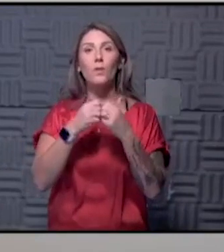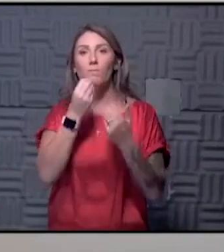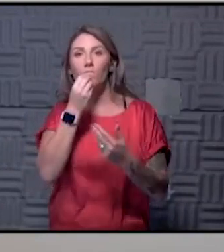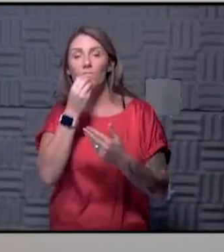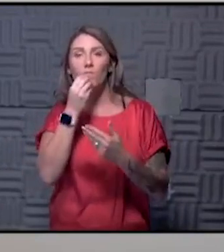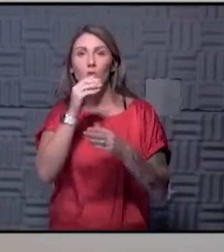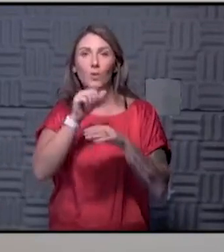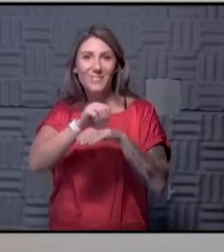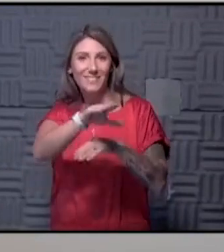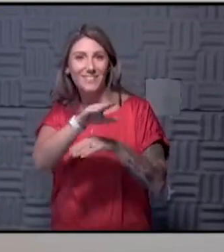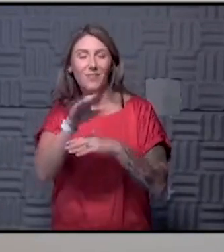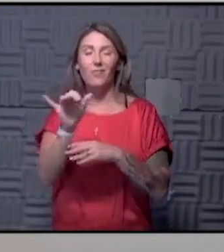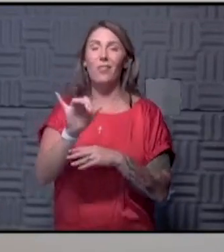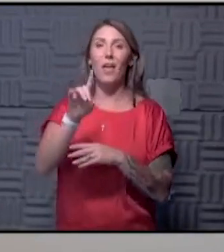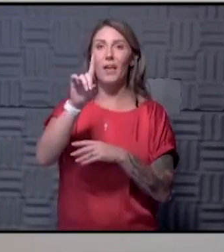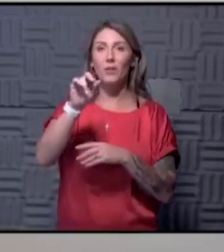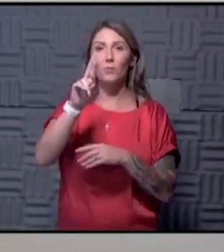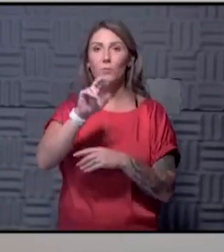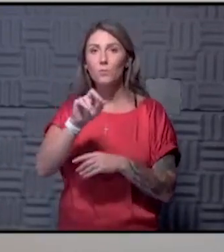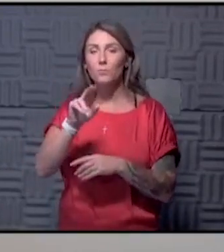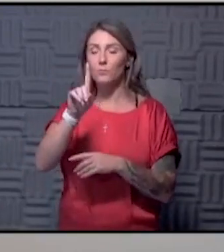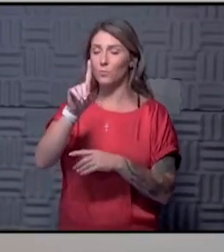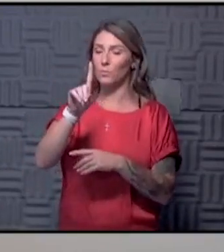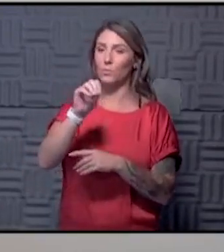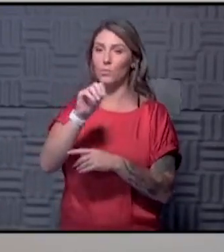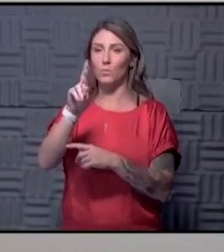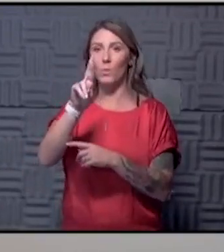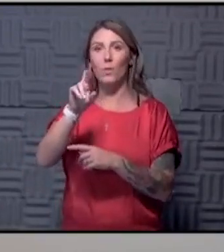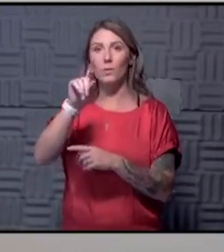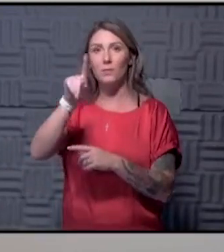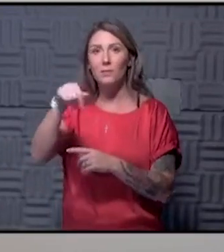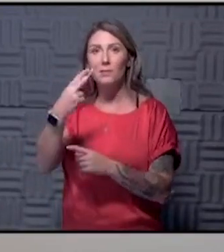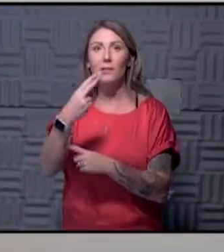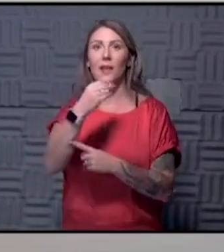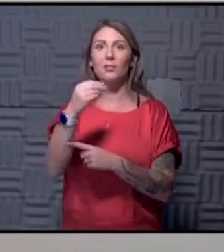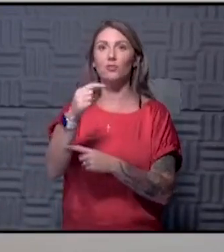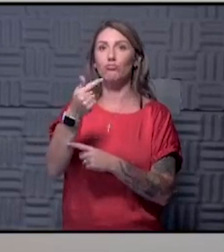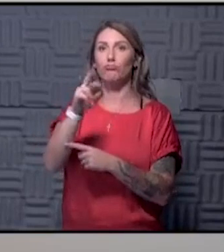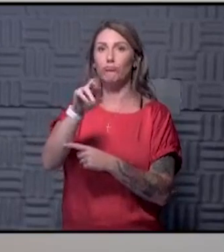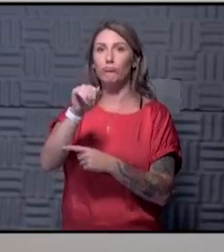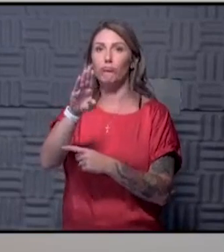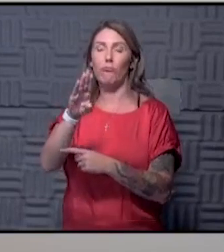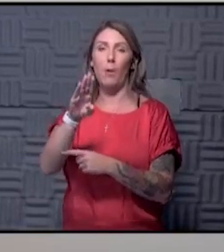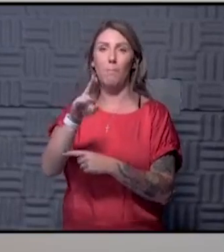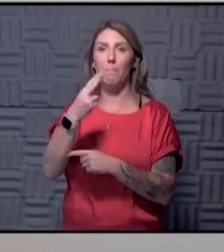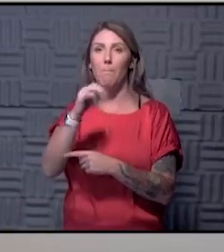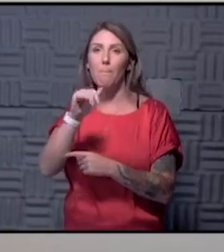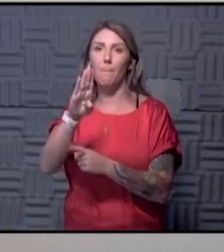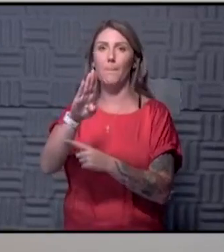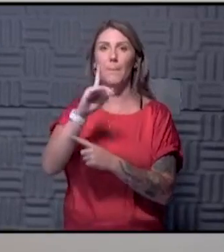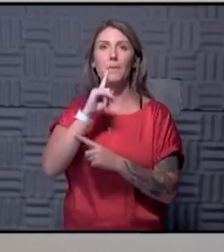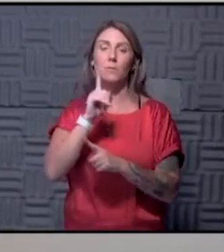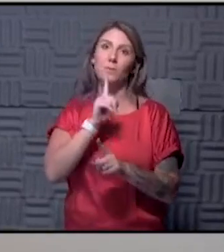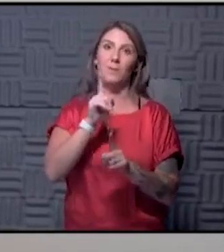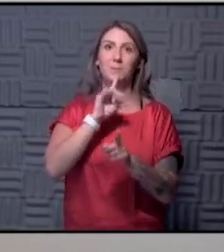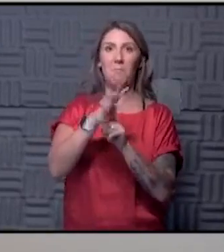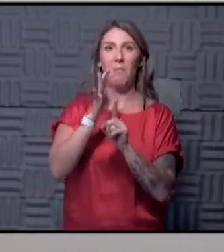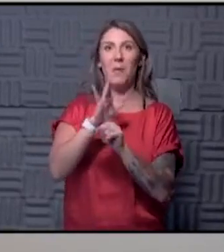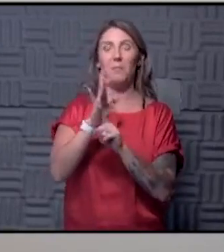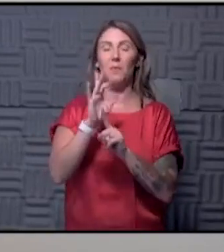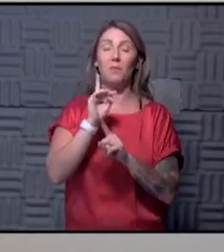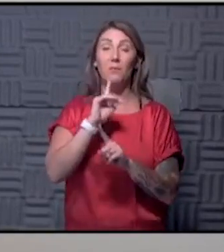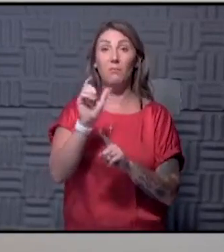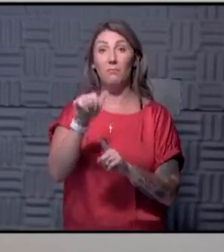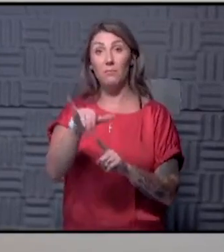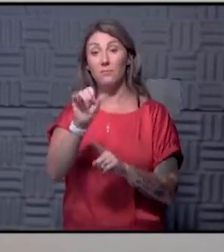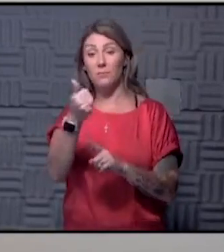know, services like DoorDash or Uber Eats are pretty prevalent in college towns and here in Lawrence as well. And I know that's another option that a lot of individuals that have